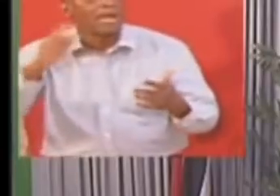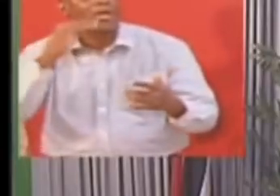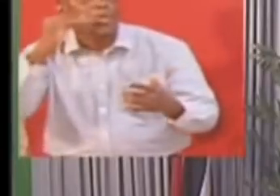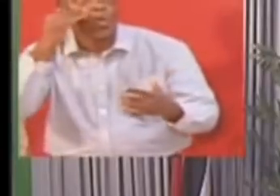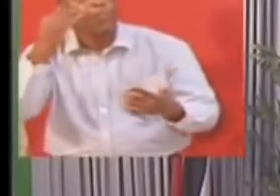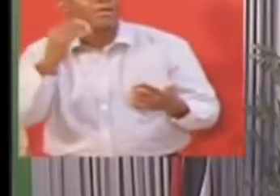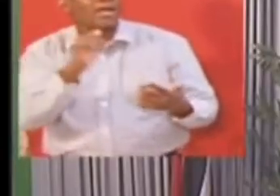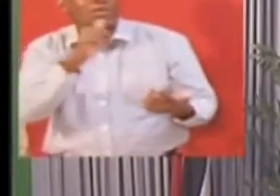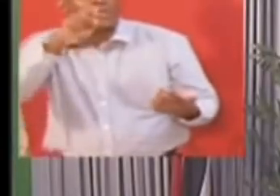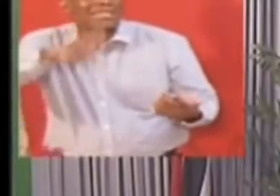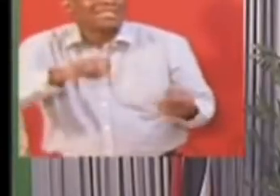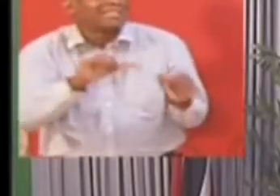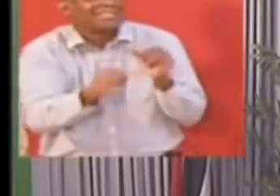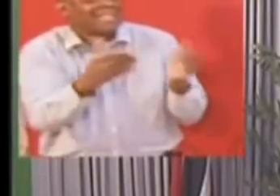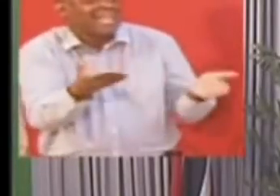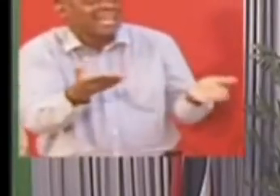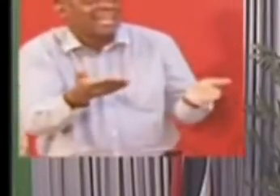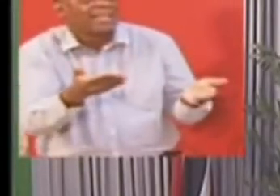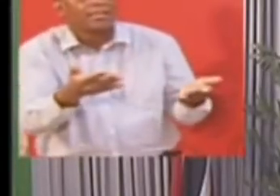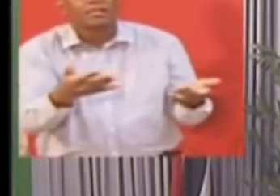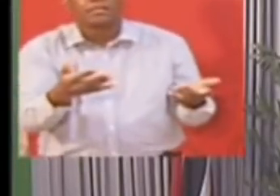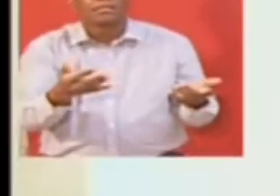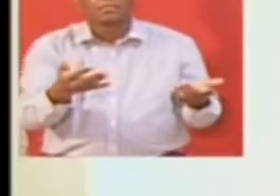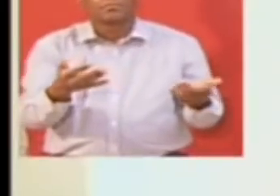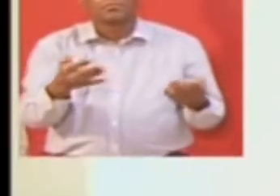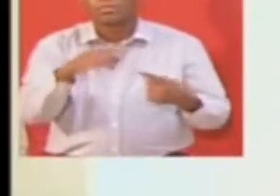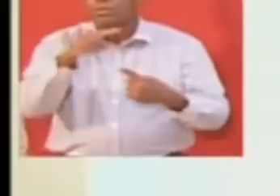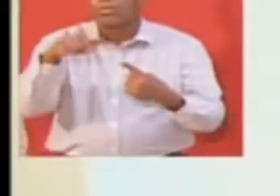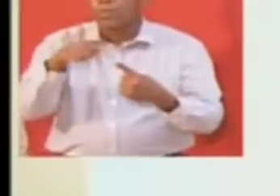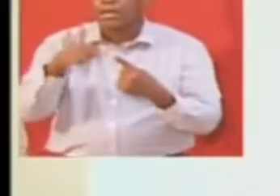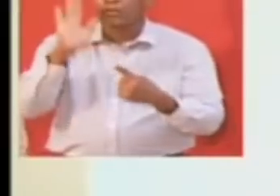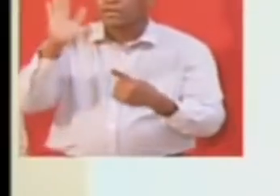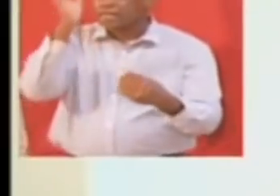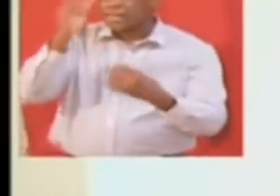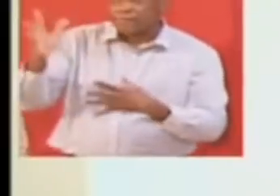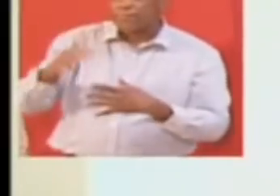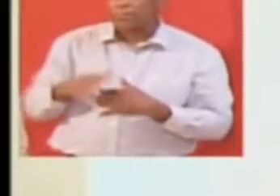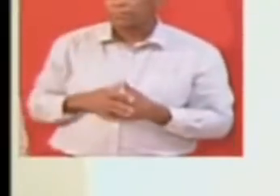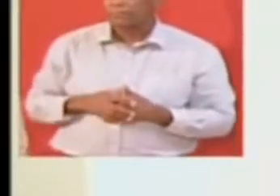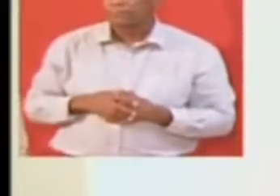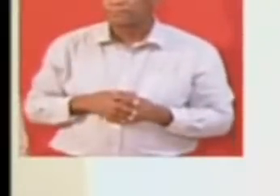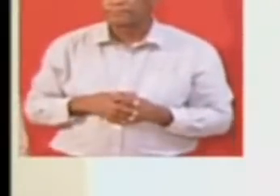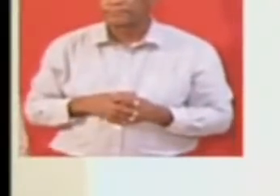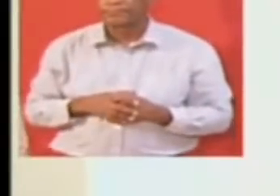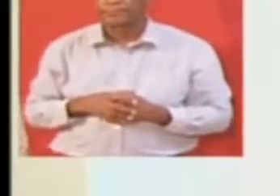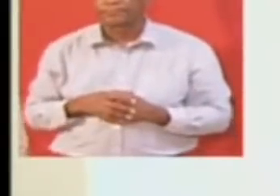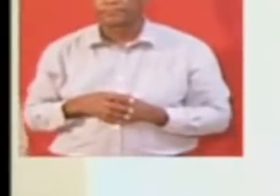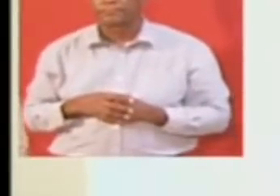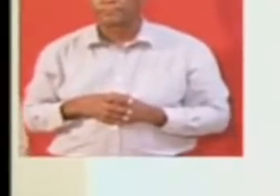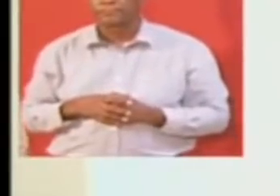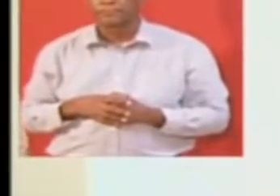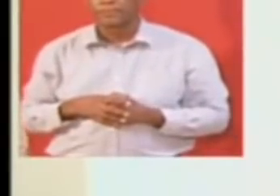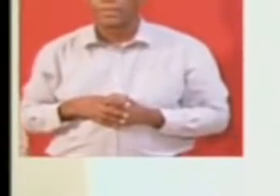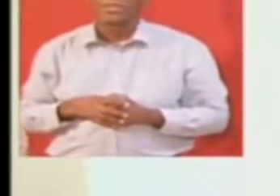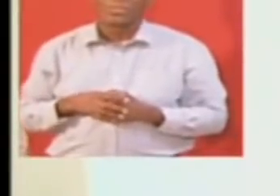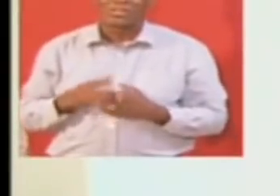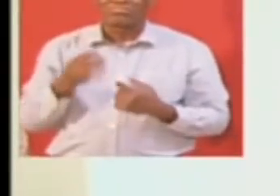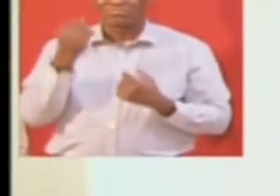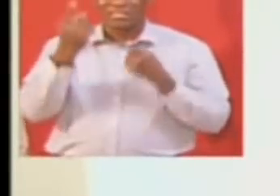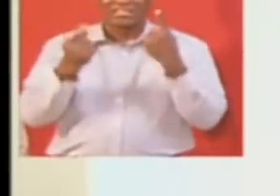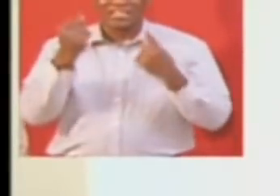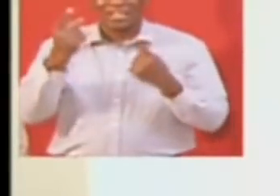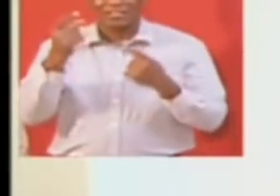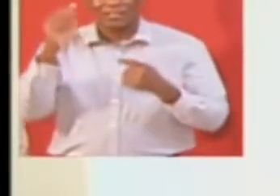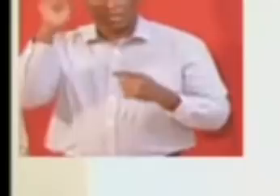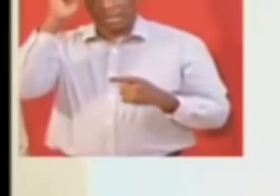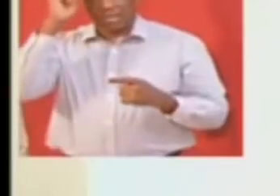Well, the Ministry of National Security is managing a whole plethora of requests, and I monitor it, and I'm